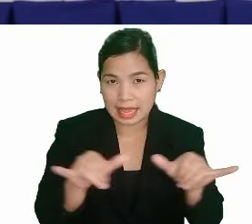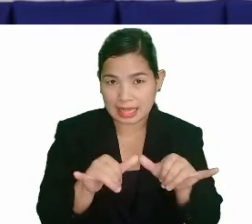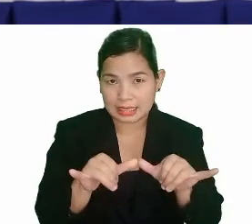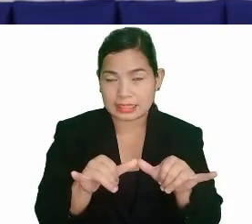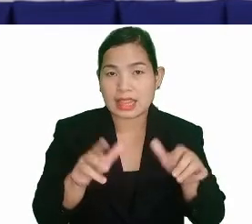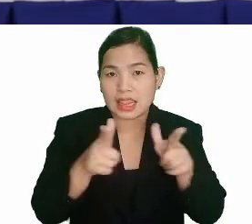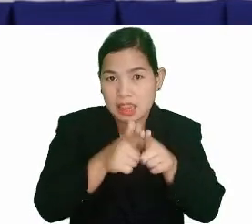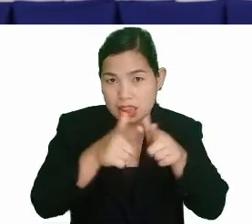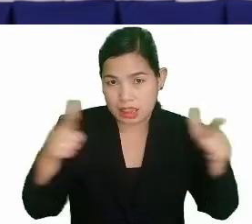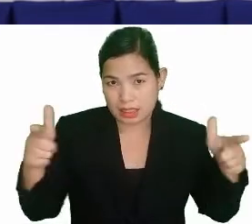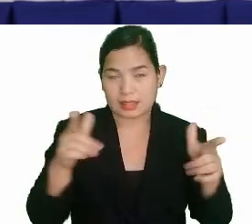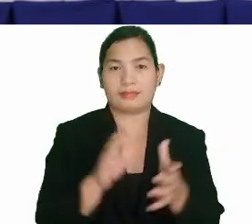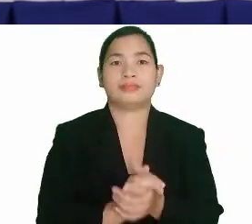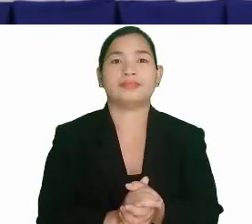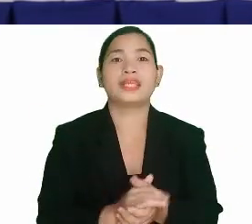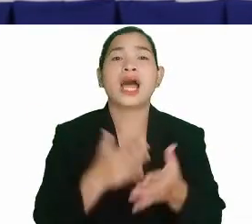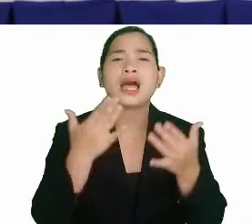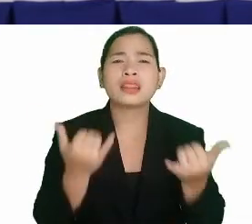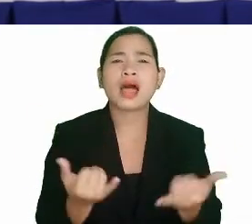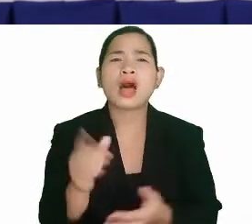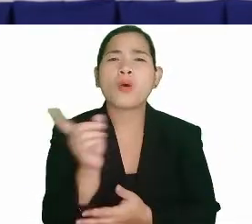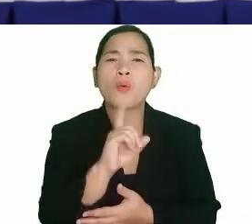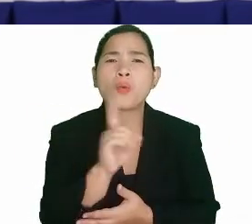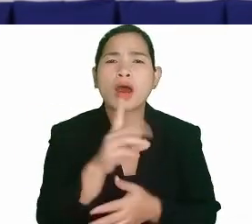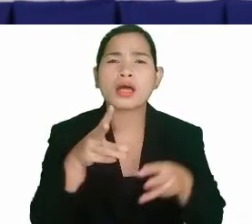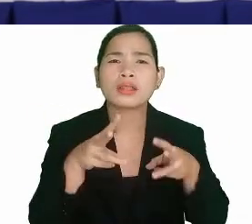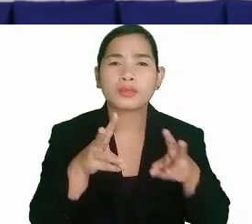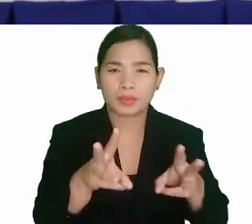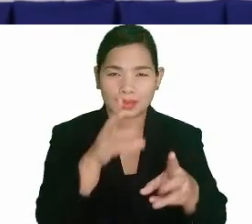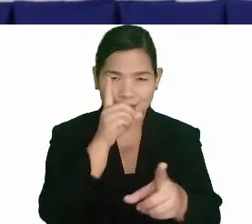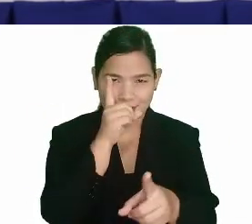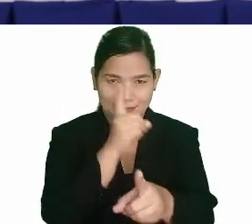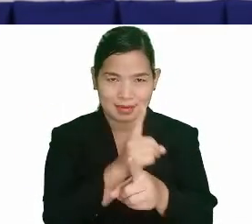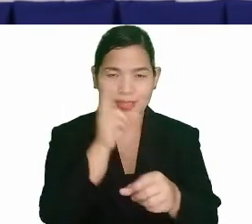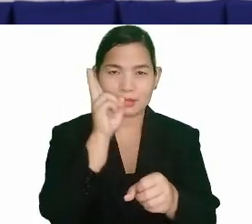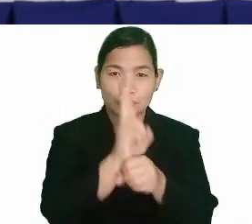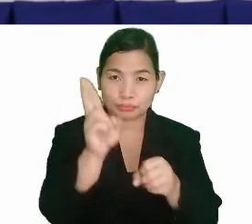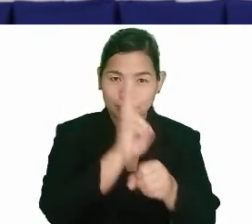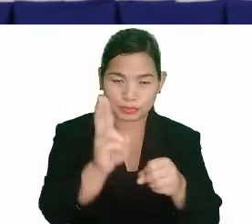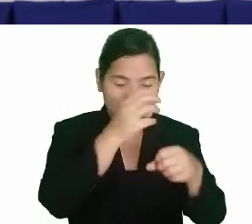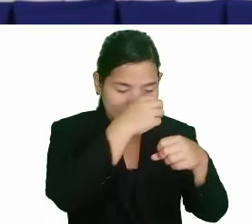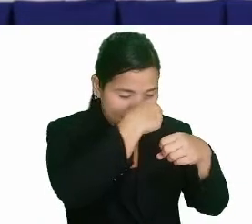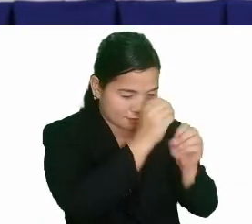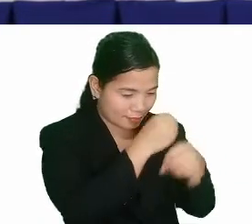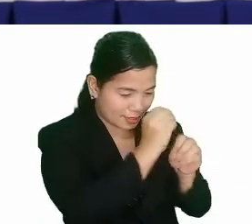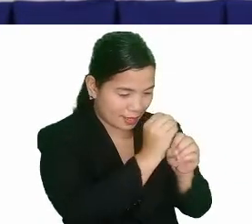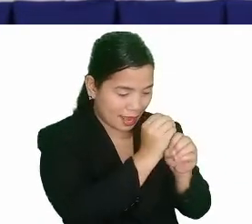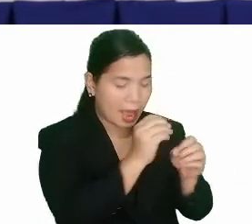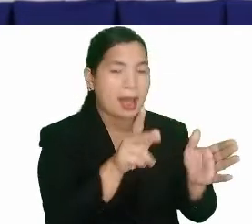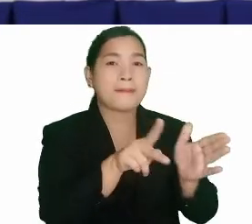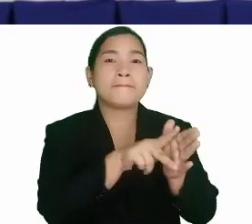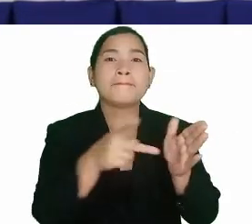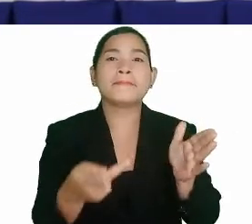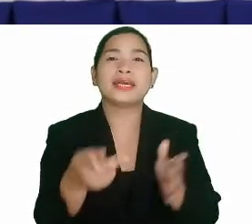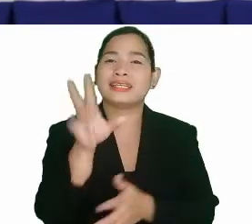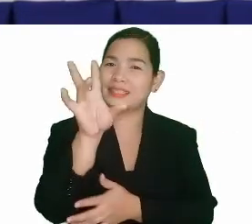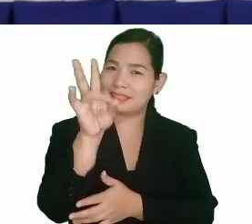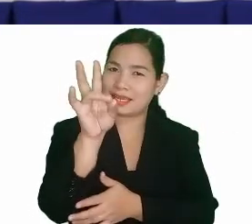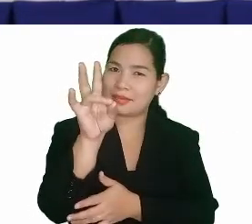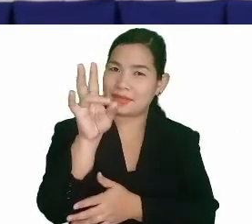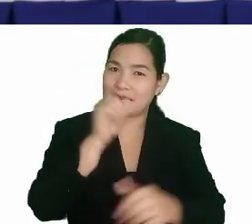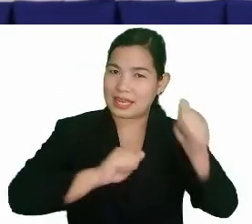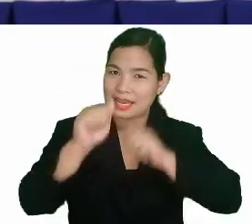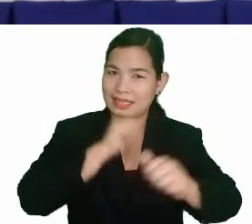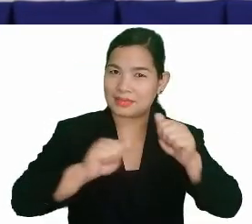the proper way of using a microscope. Open your module on page 7. Here is an activity